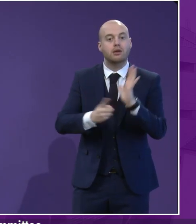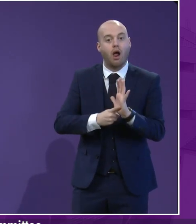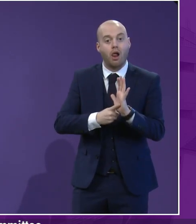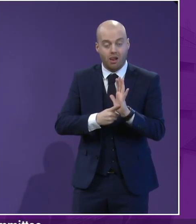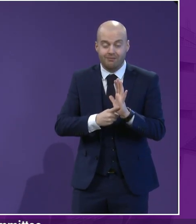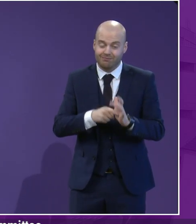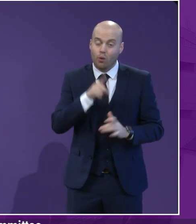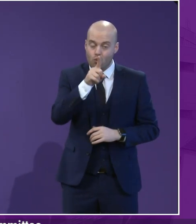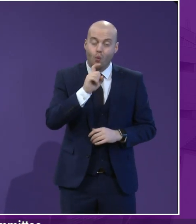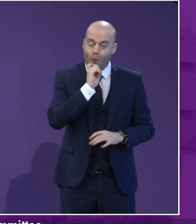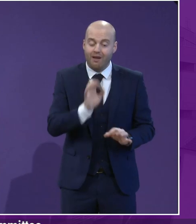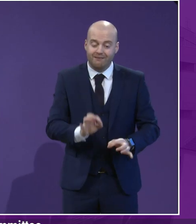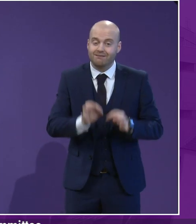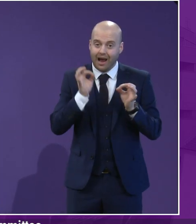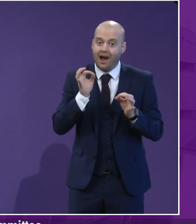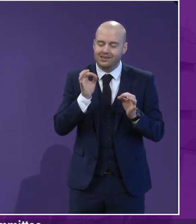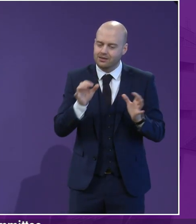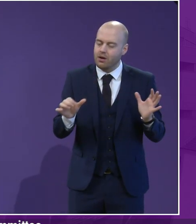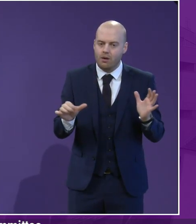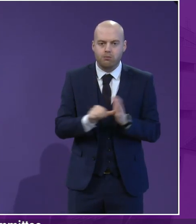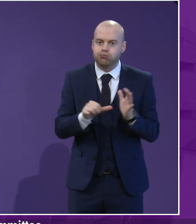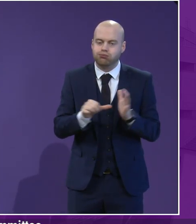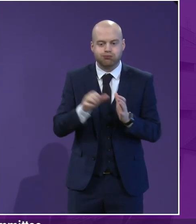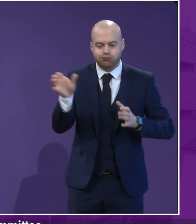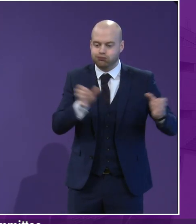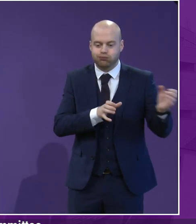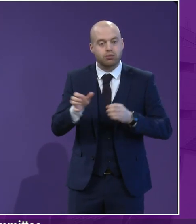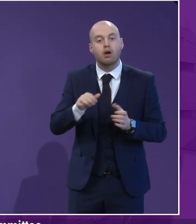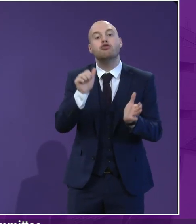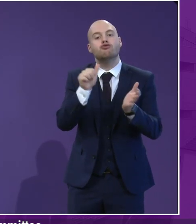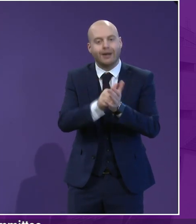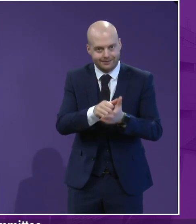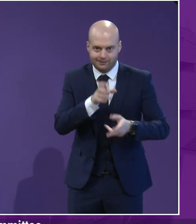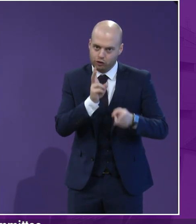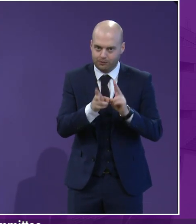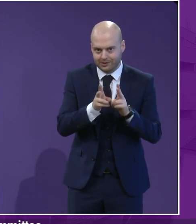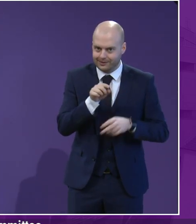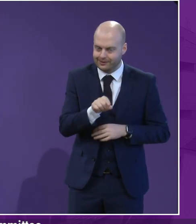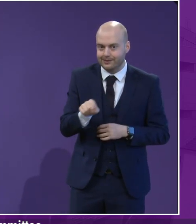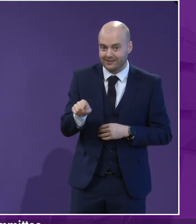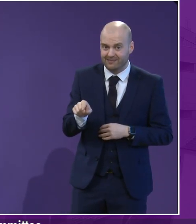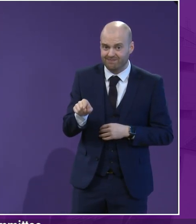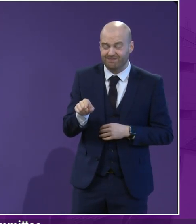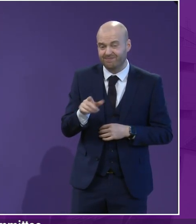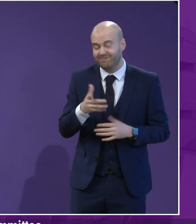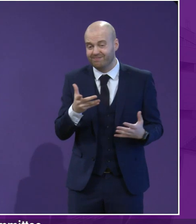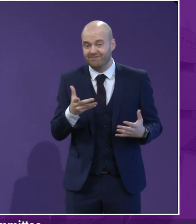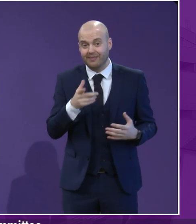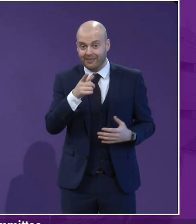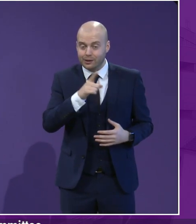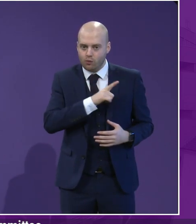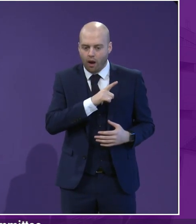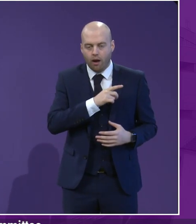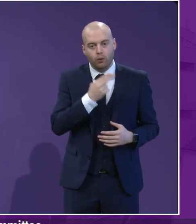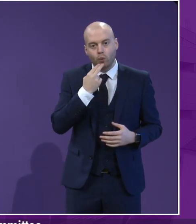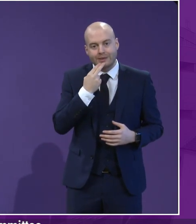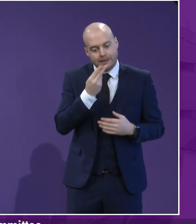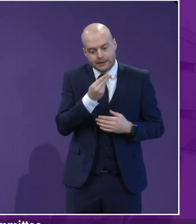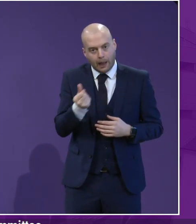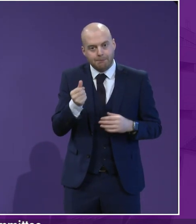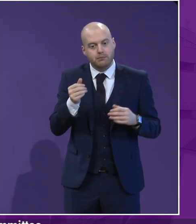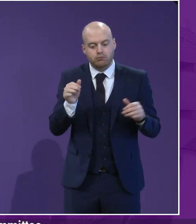therefore set a target in the short term to say every university in Scotland will be equally accessible to all BSL users, we